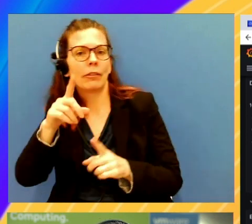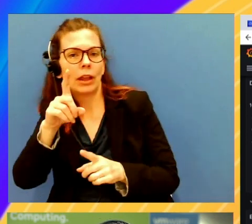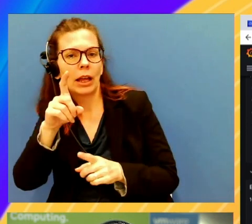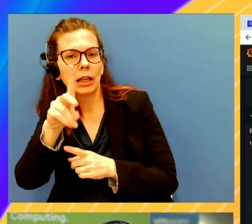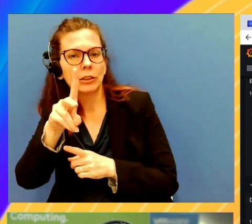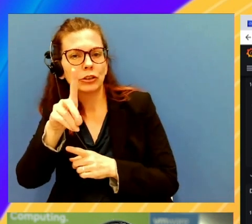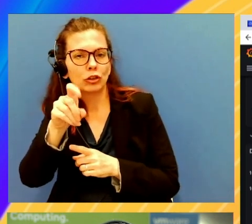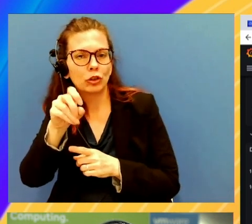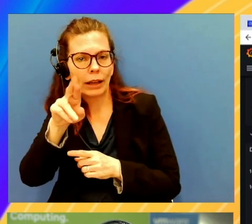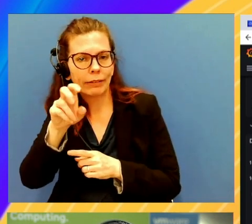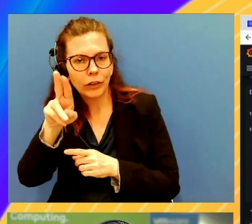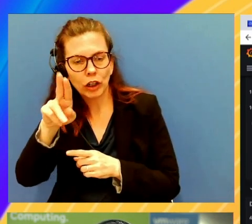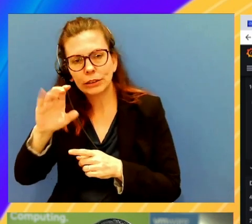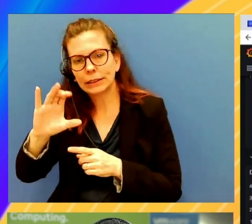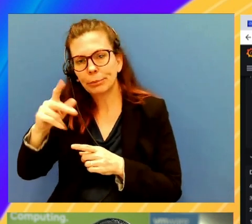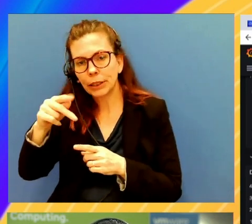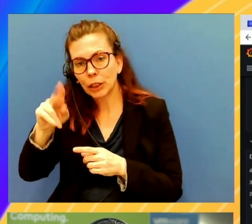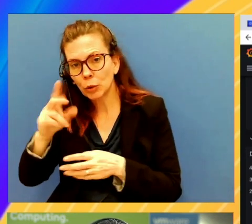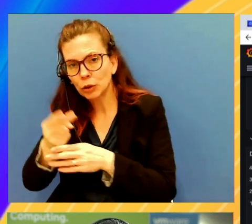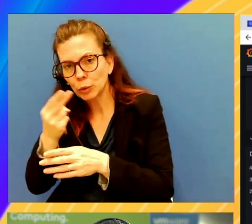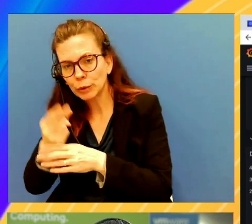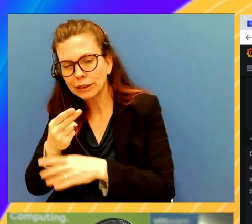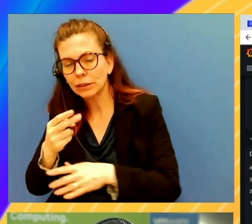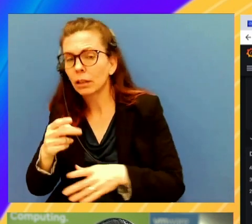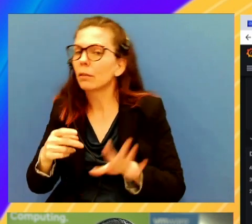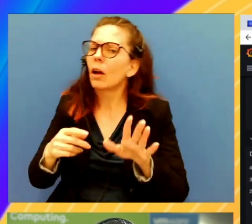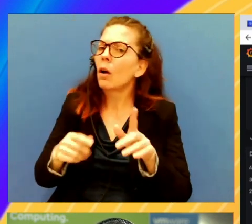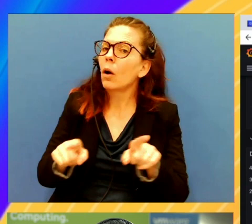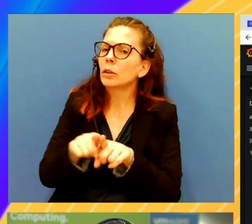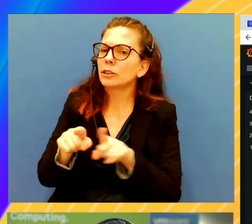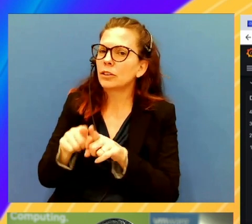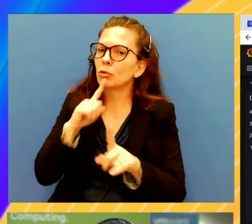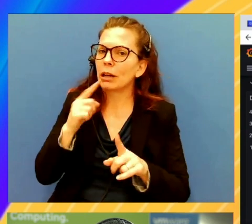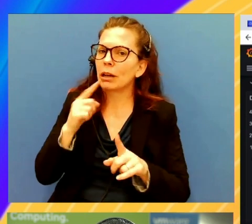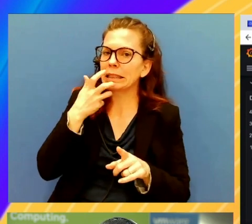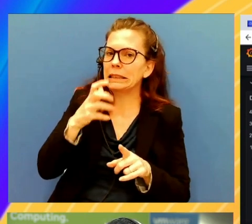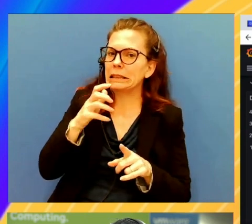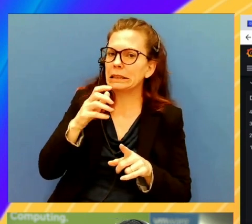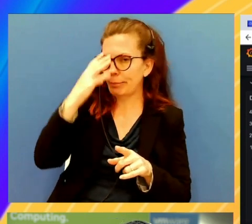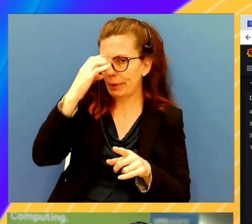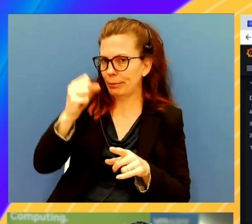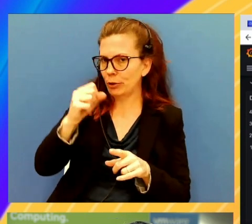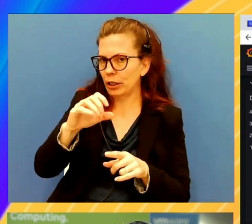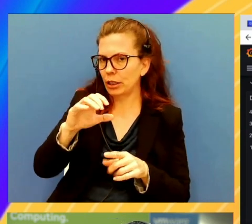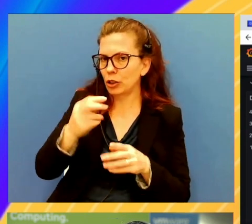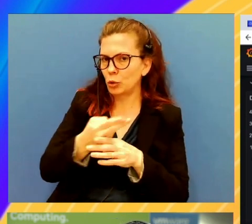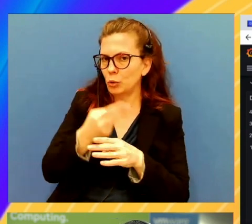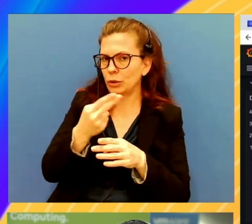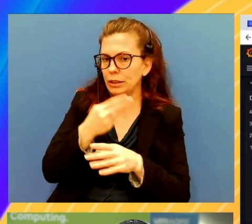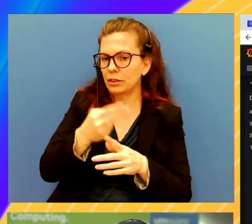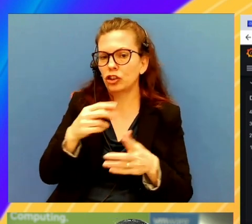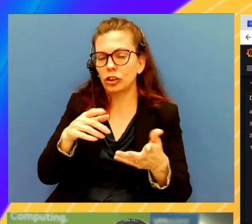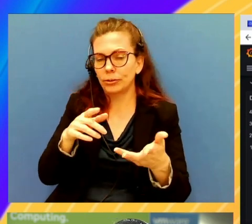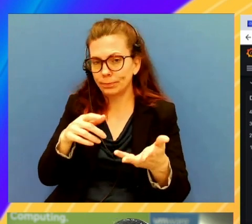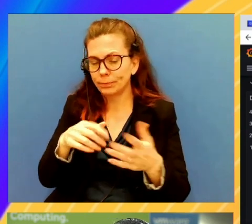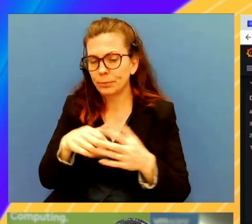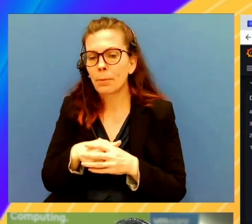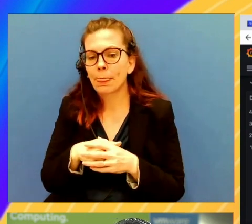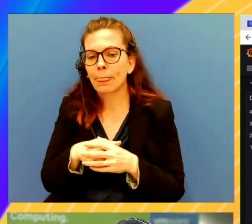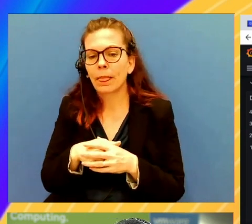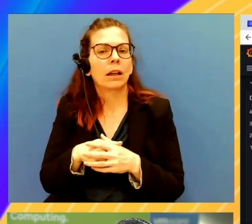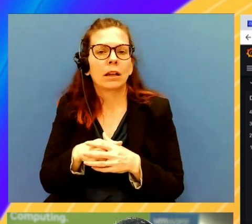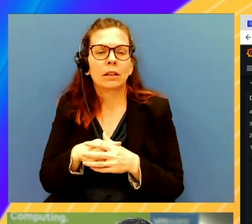executor CPU memory usage, and more importantly, you also have the heap memory usage, the JVM's heap memory usage. So you